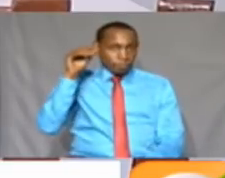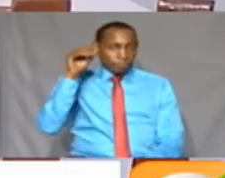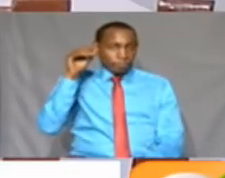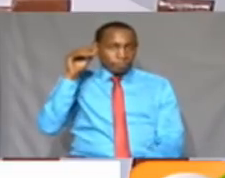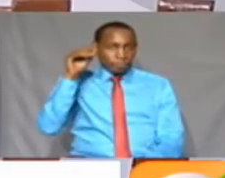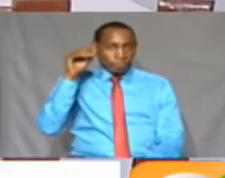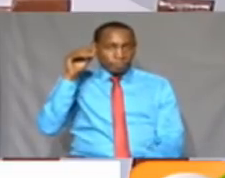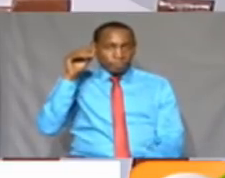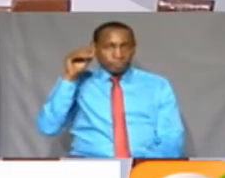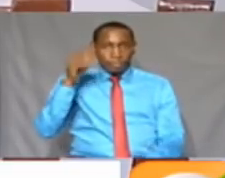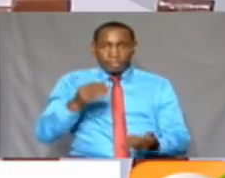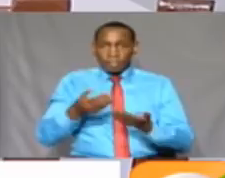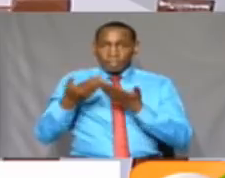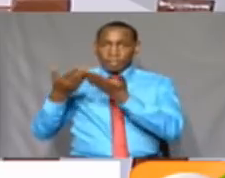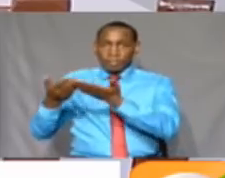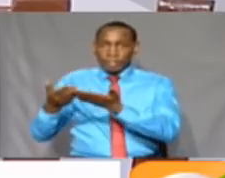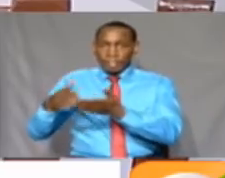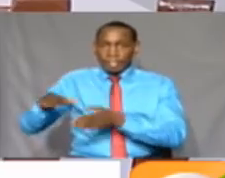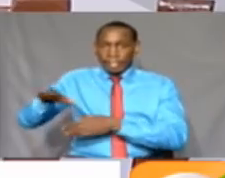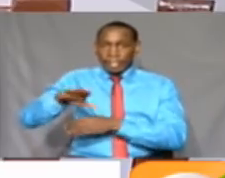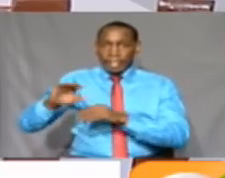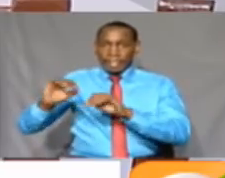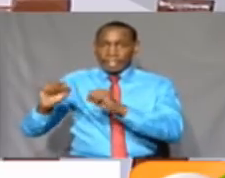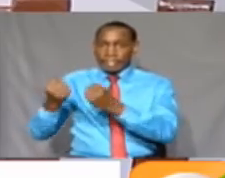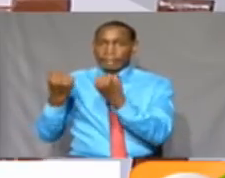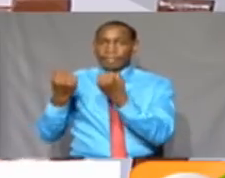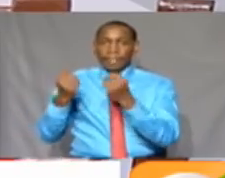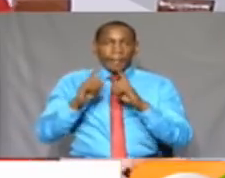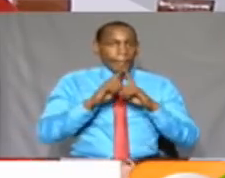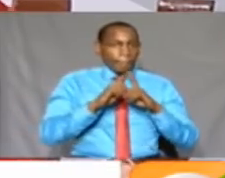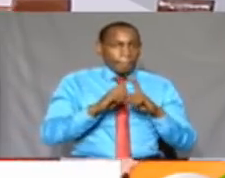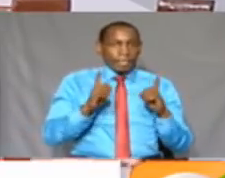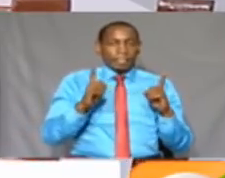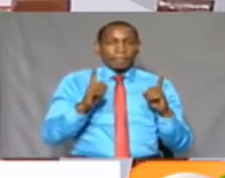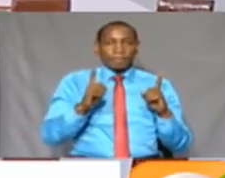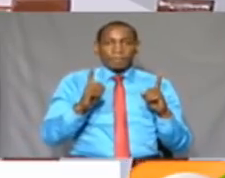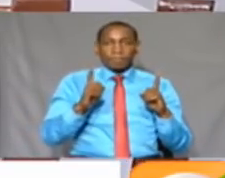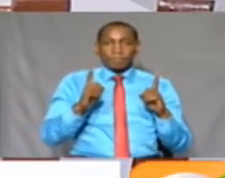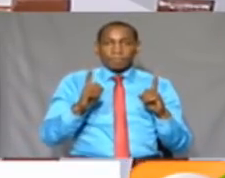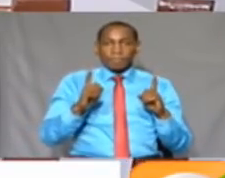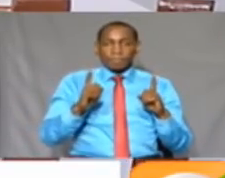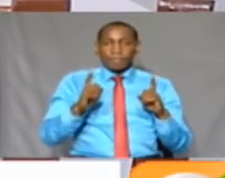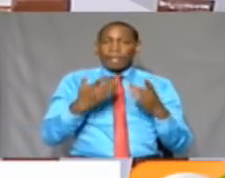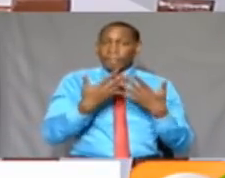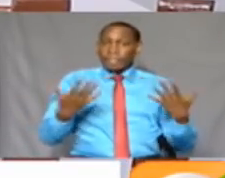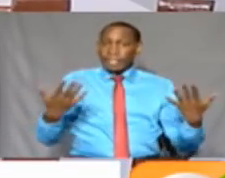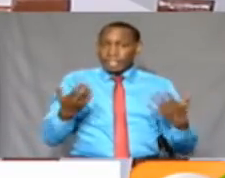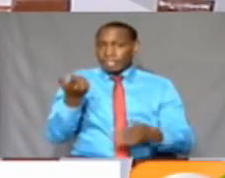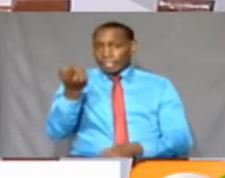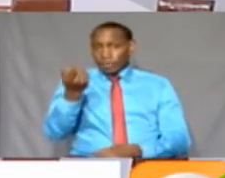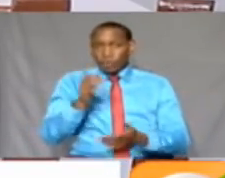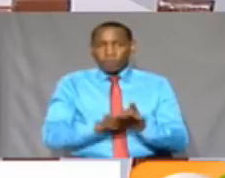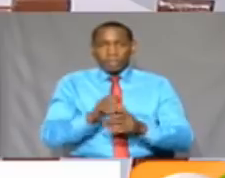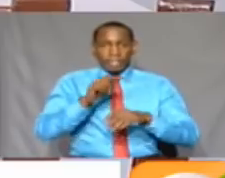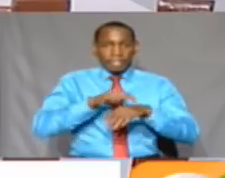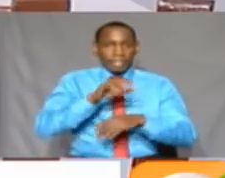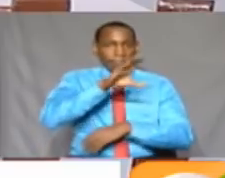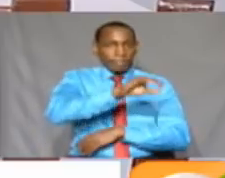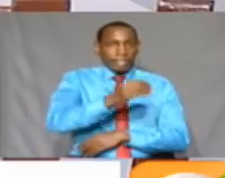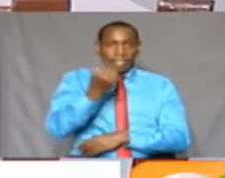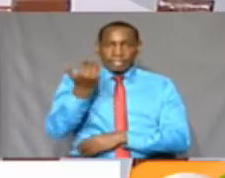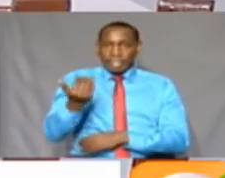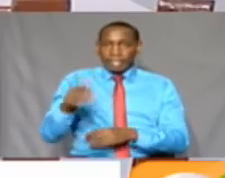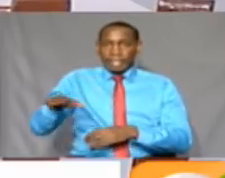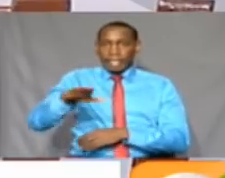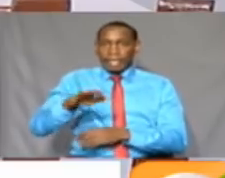and put in what we call a place of safety. Yeah. And unfortunately, because our facilities are limited, when you take a child to a place of safety,